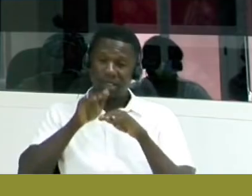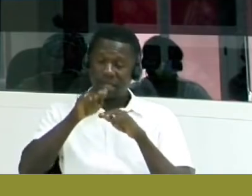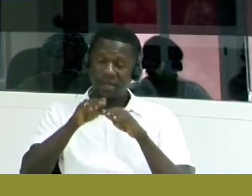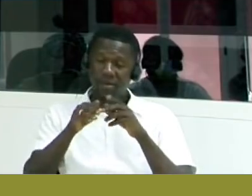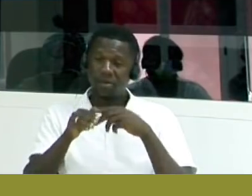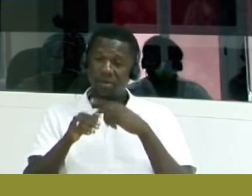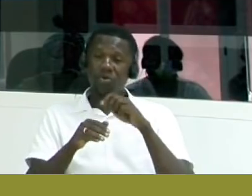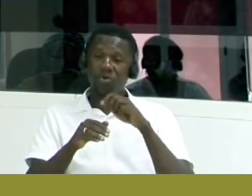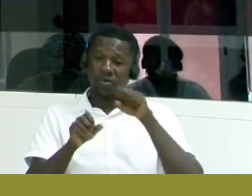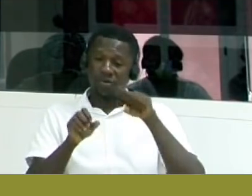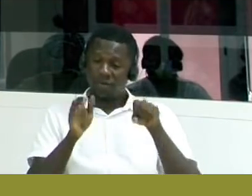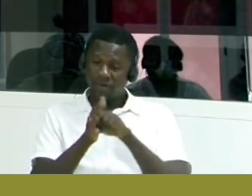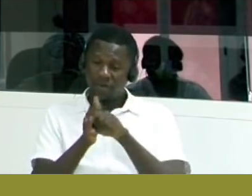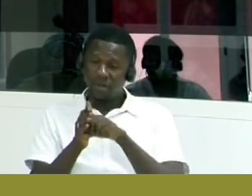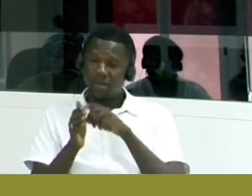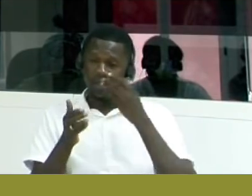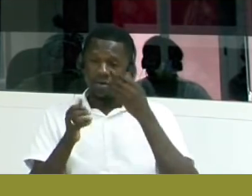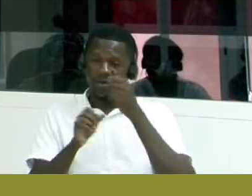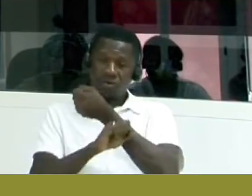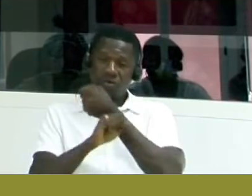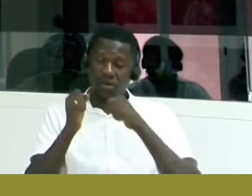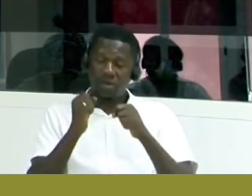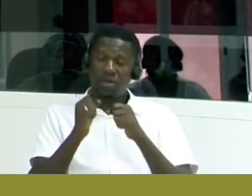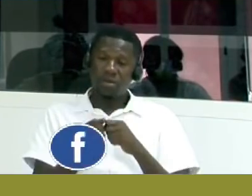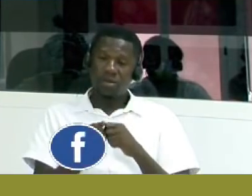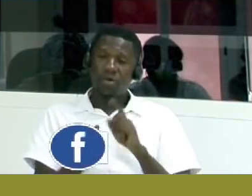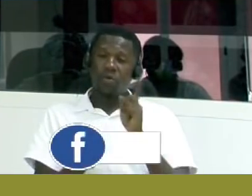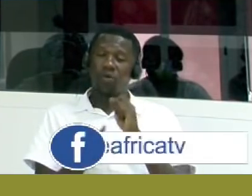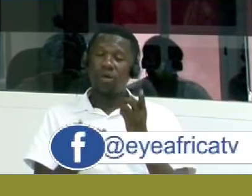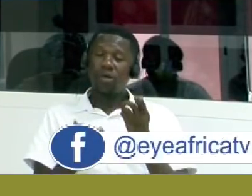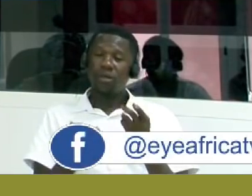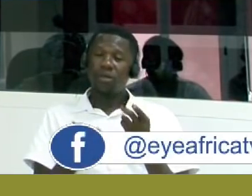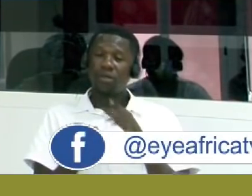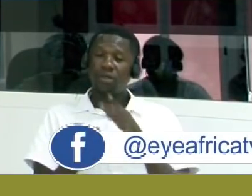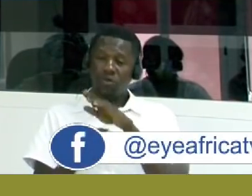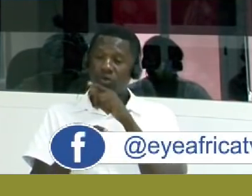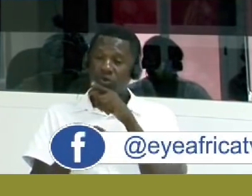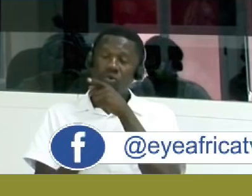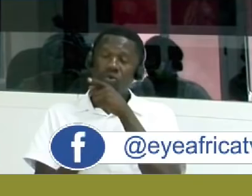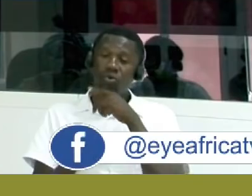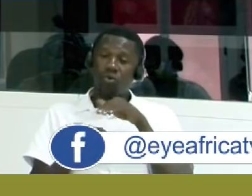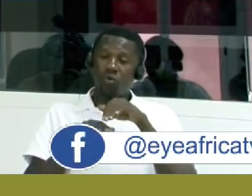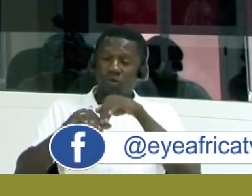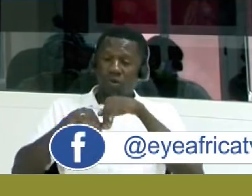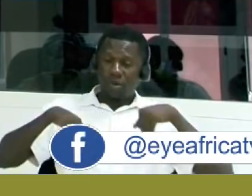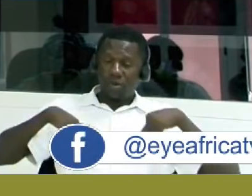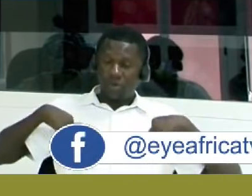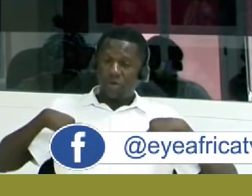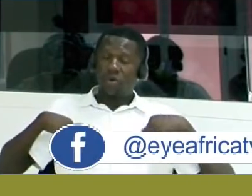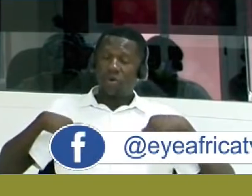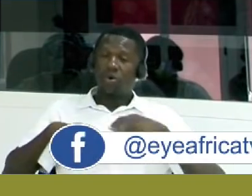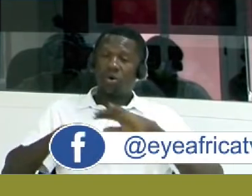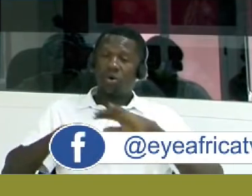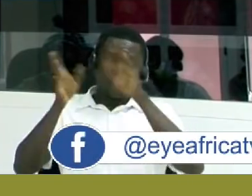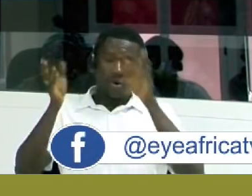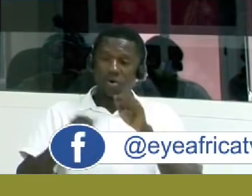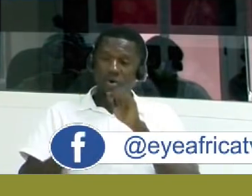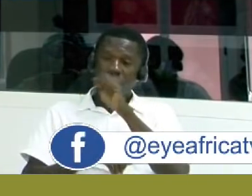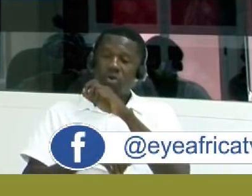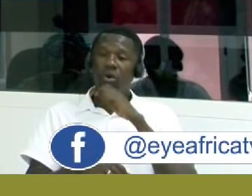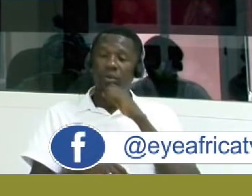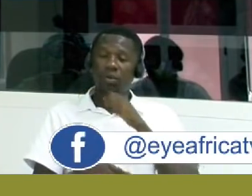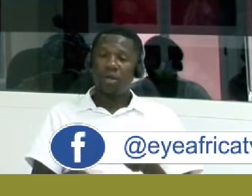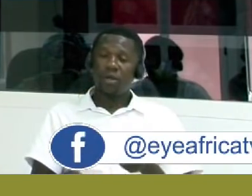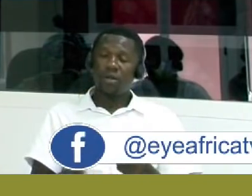What steps you can take? Did you withdraw your men? Did you give an order to withdraw all your men?